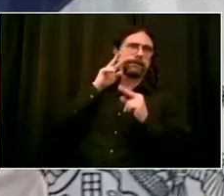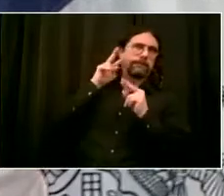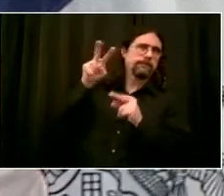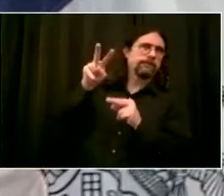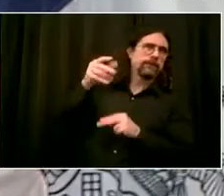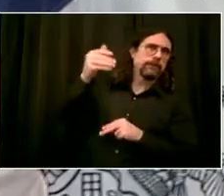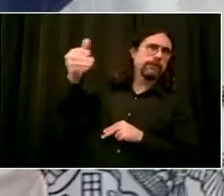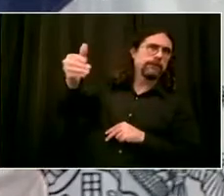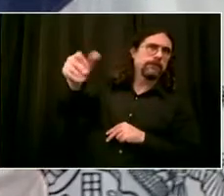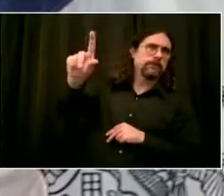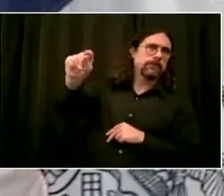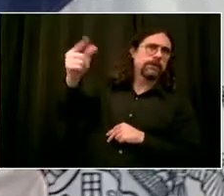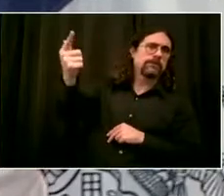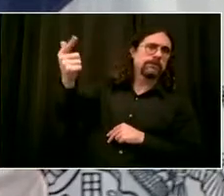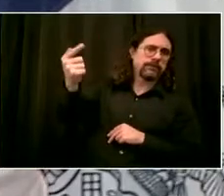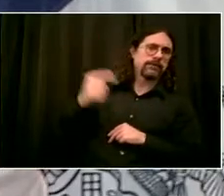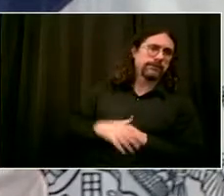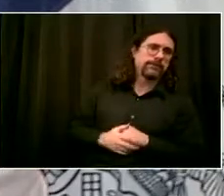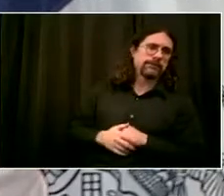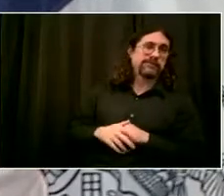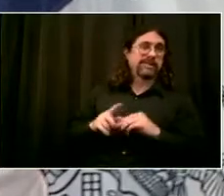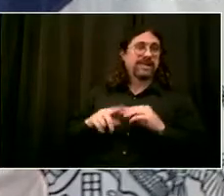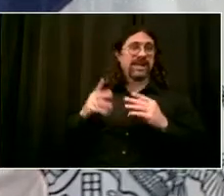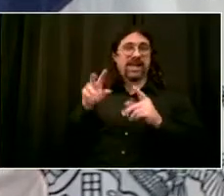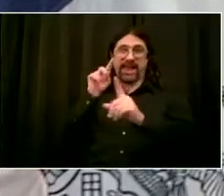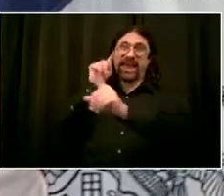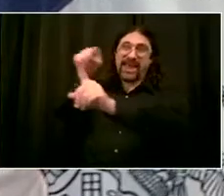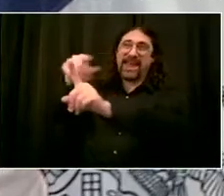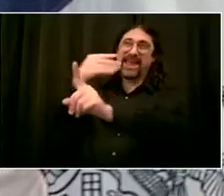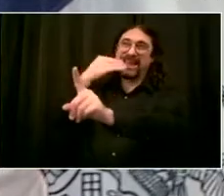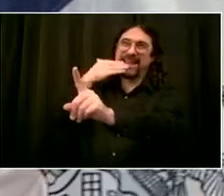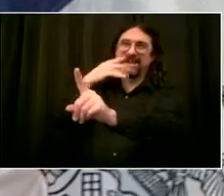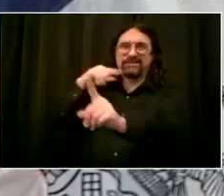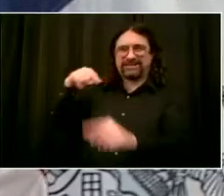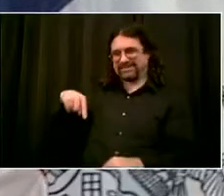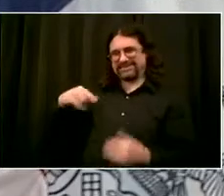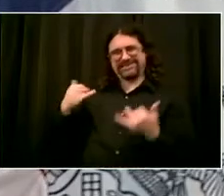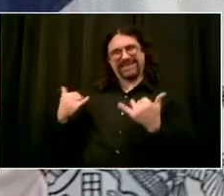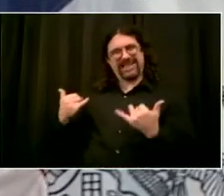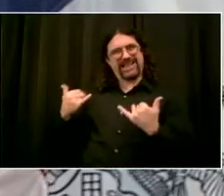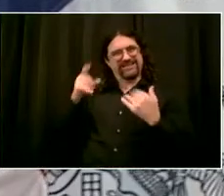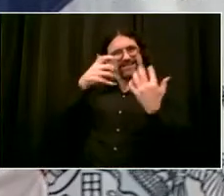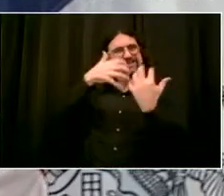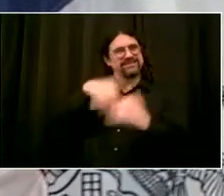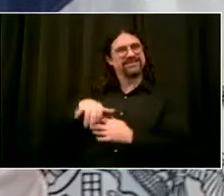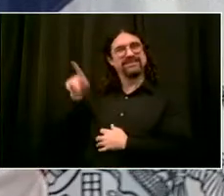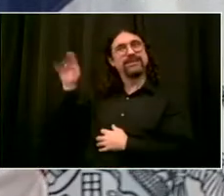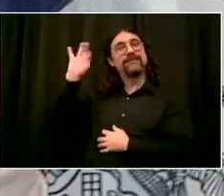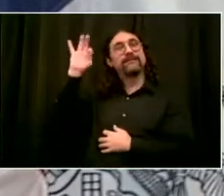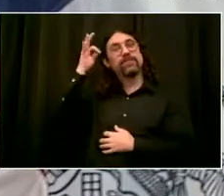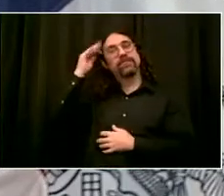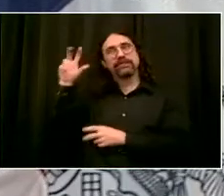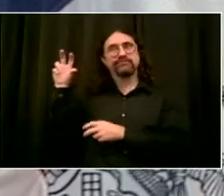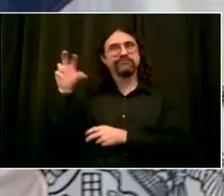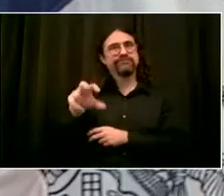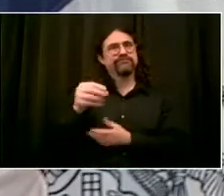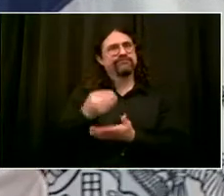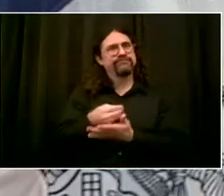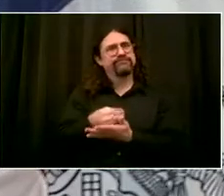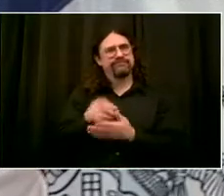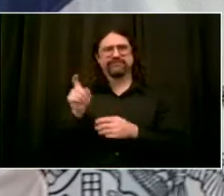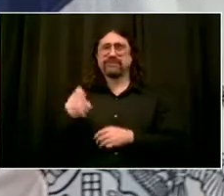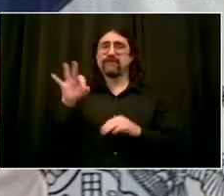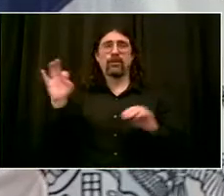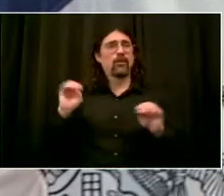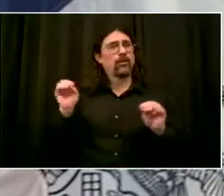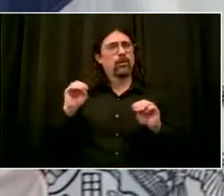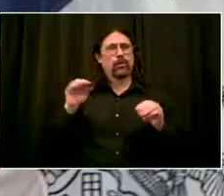rise to a higher level that's what happened in the Great Depression that was what led to the New Deal of Franklin D and O Roosevelt